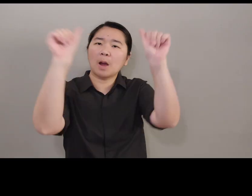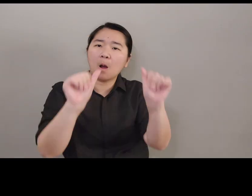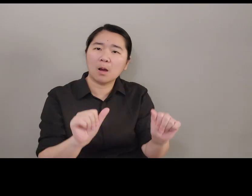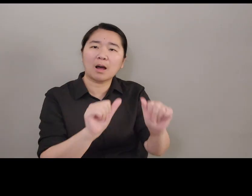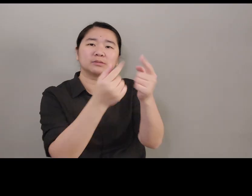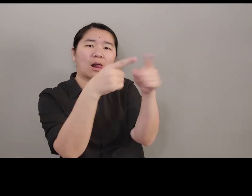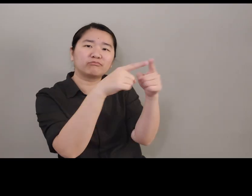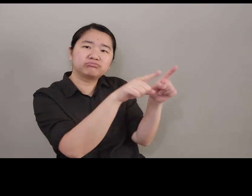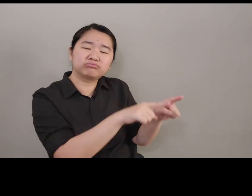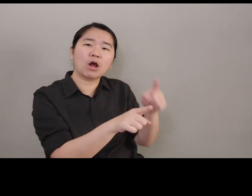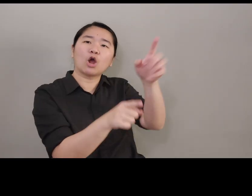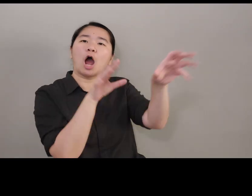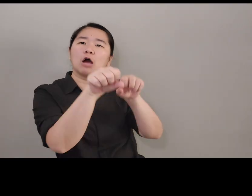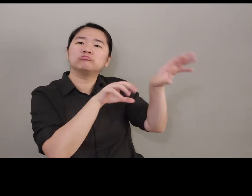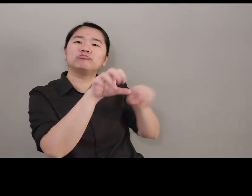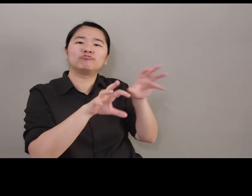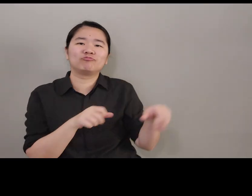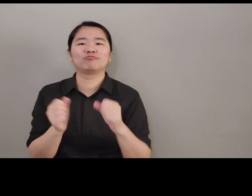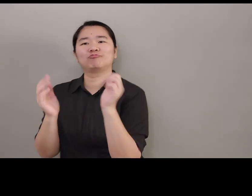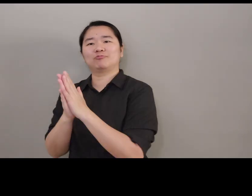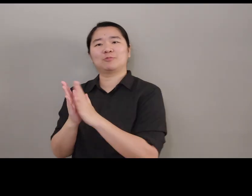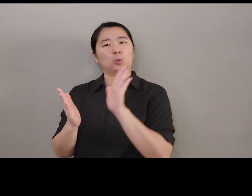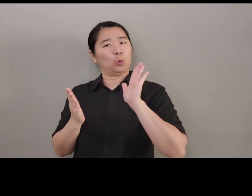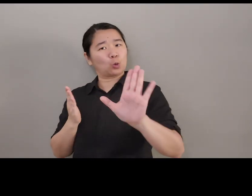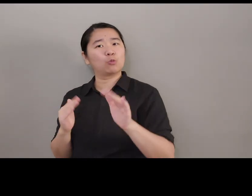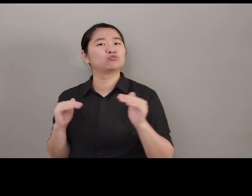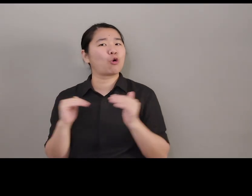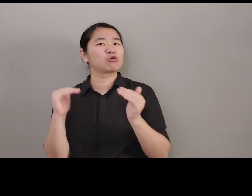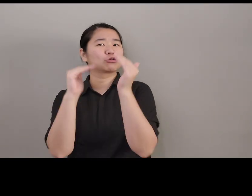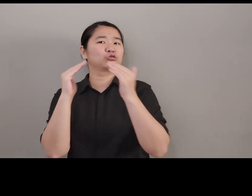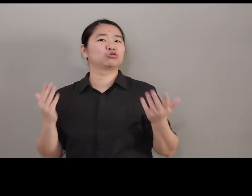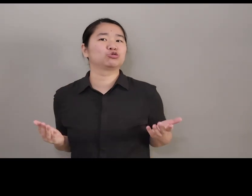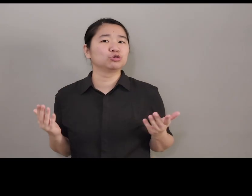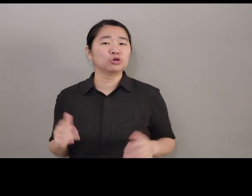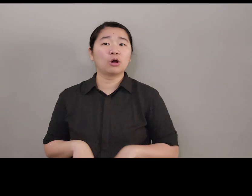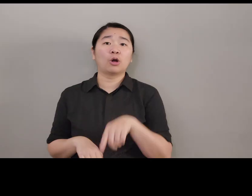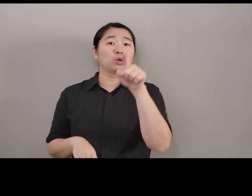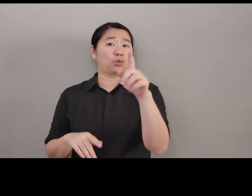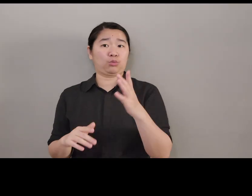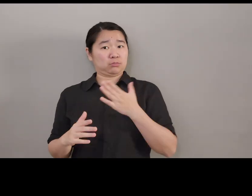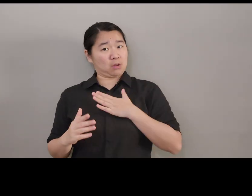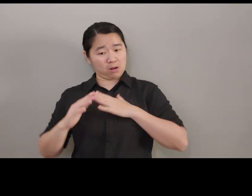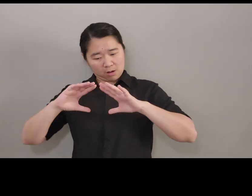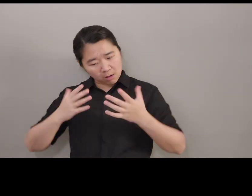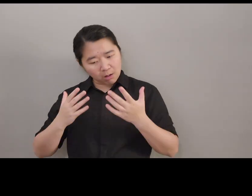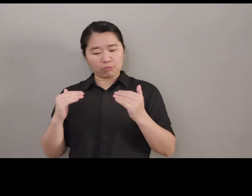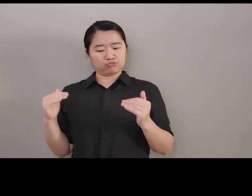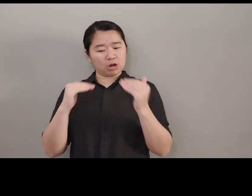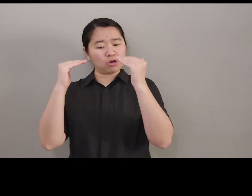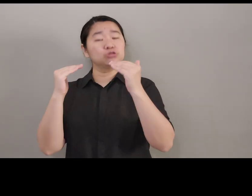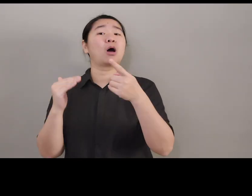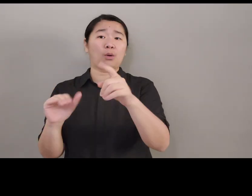organization? And if you have certain organizations that you are willing to use tooling off, because I know that the AI